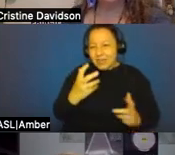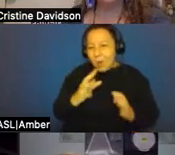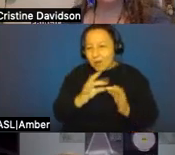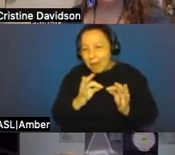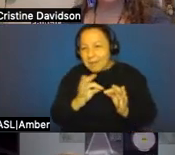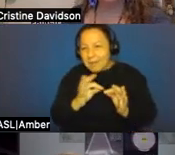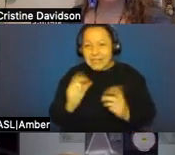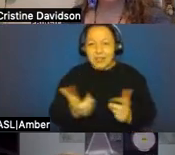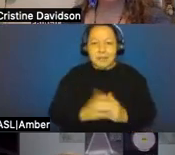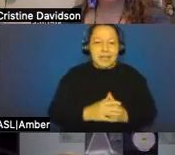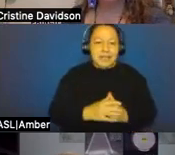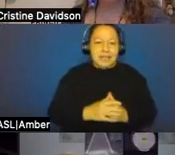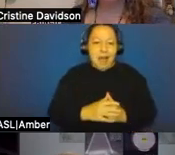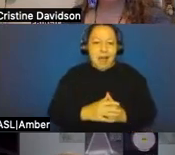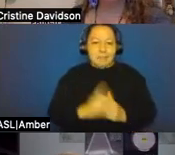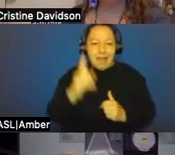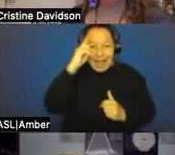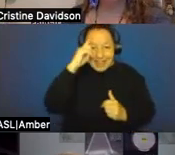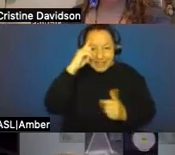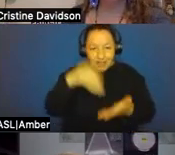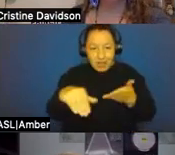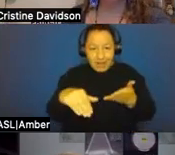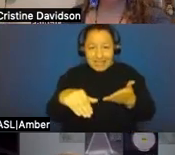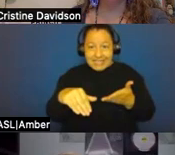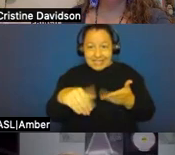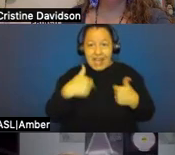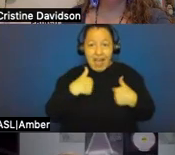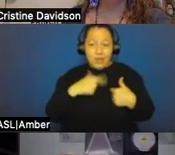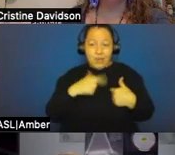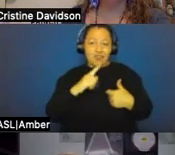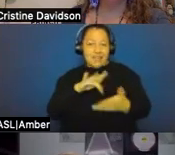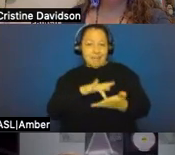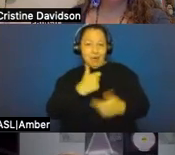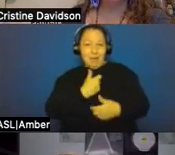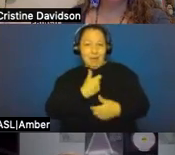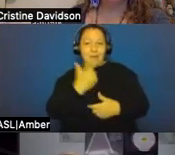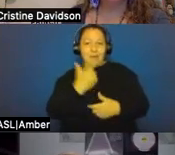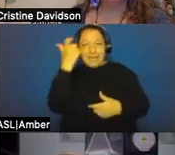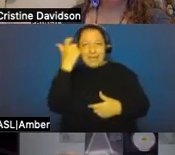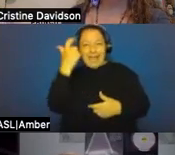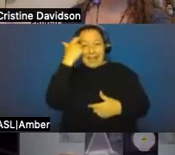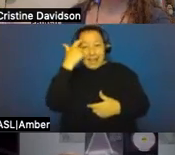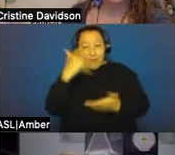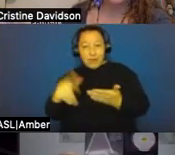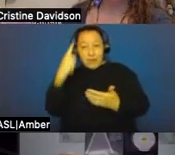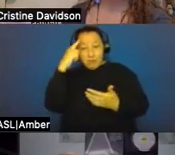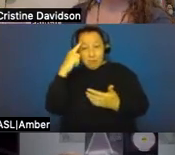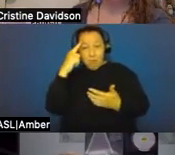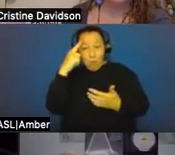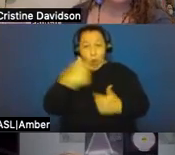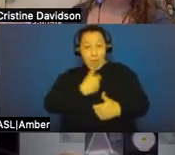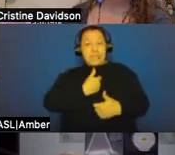I think forgiveness, I was in the middle on this one because I think forgiveness is more for myself. Whether or not the